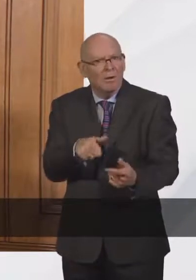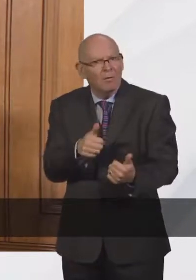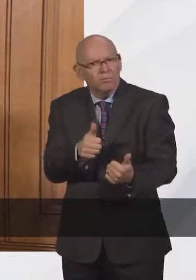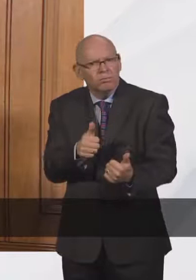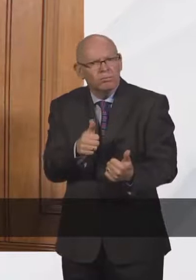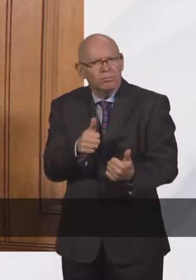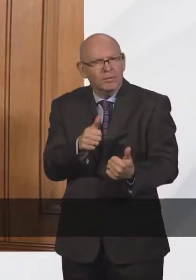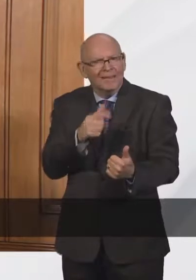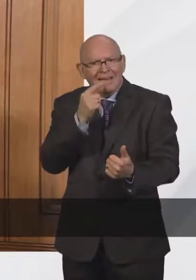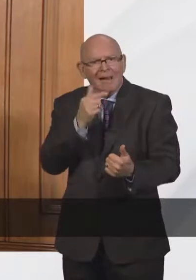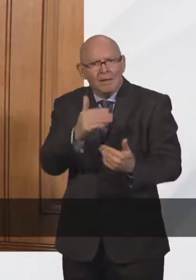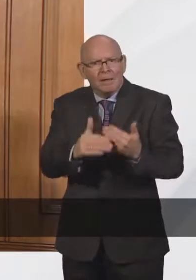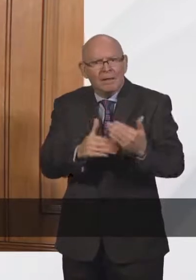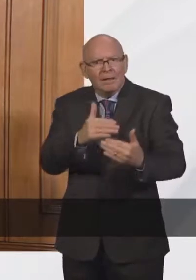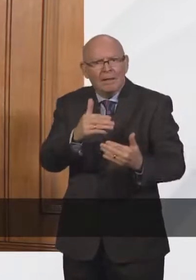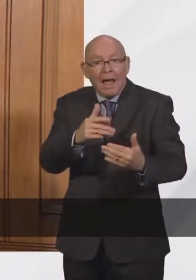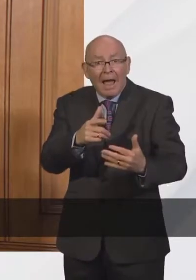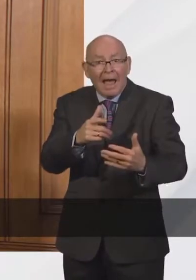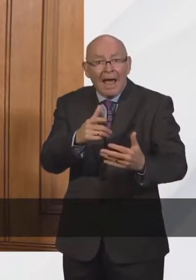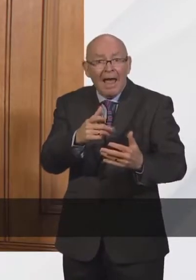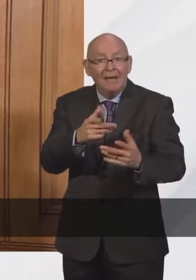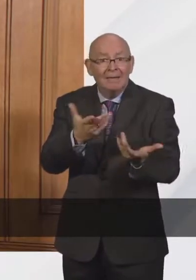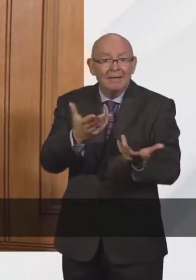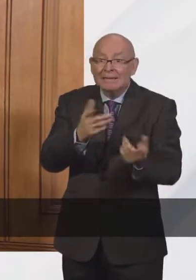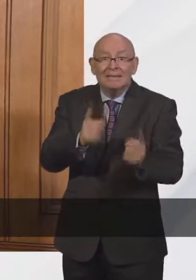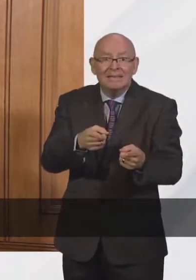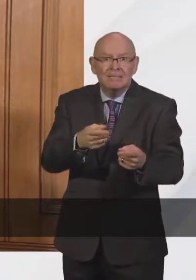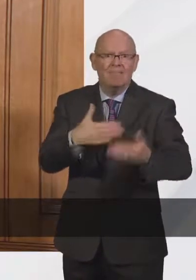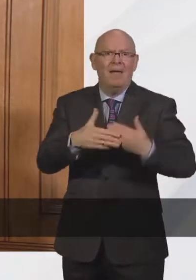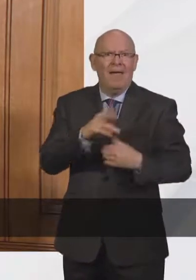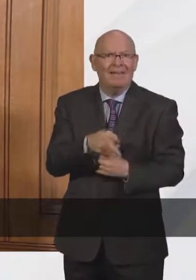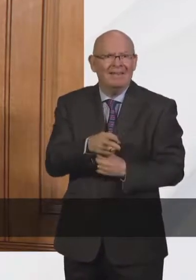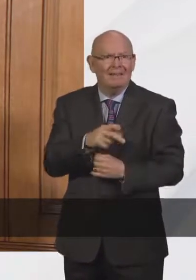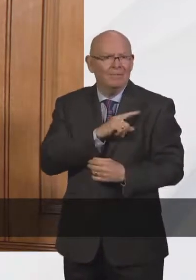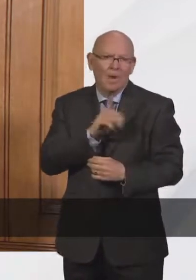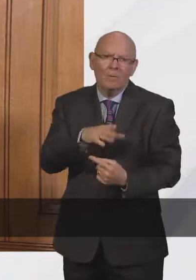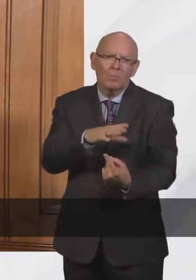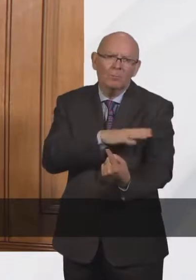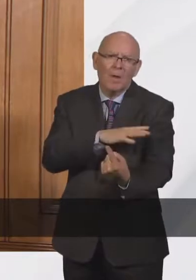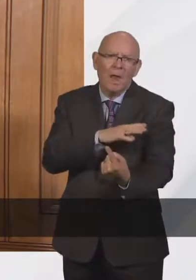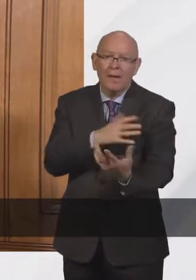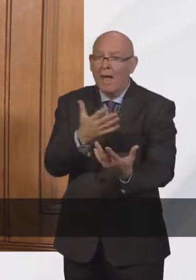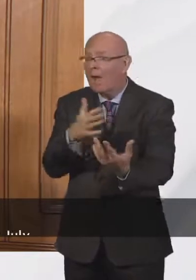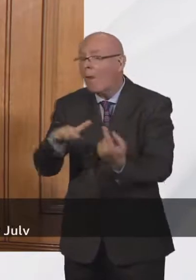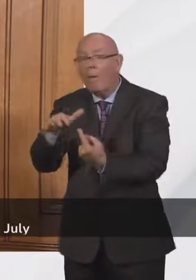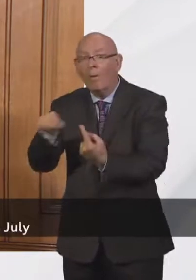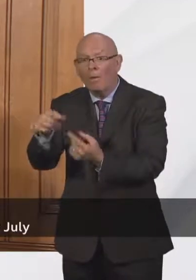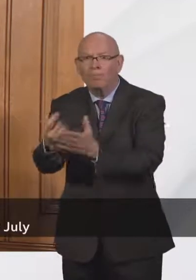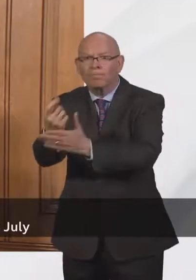measures. And that is the only way in which you can then keep on top of this. So measuring and monitoring becomes an incredibly important part of